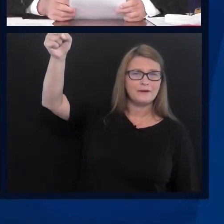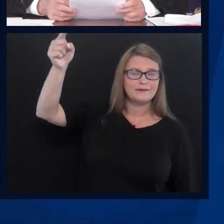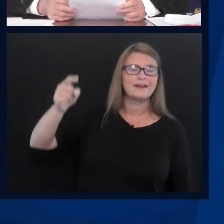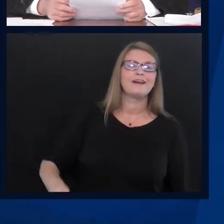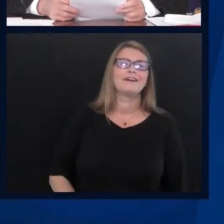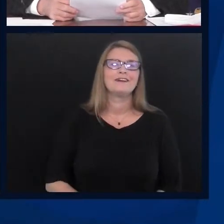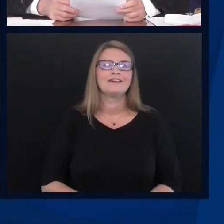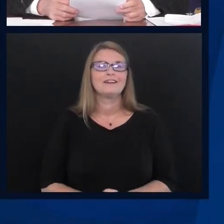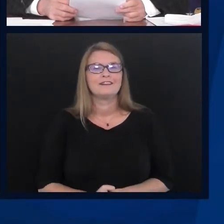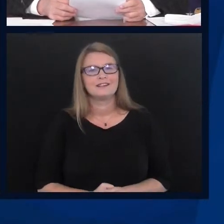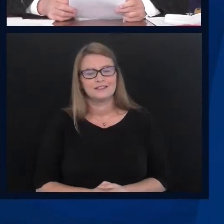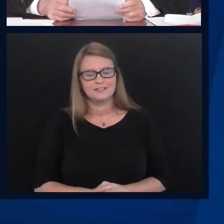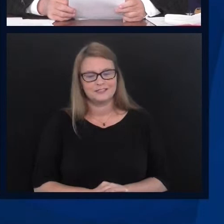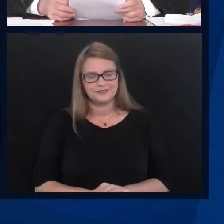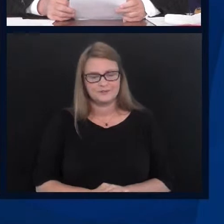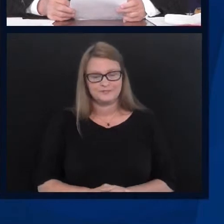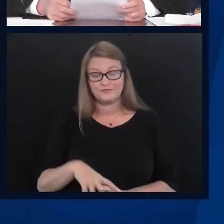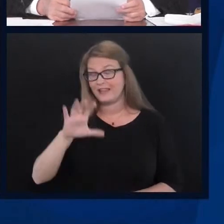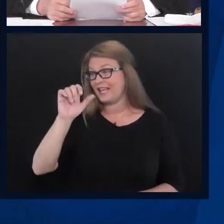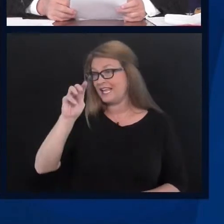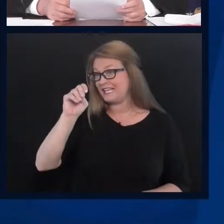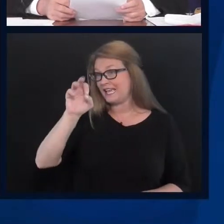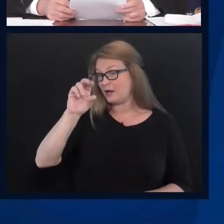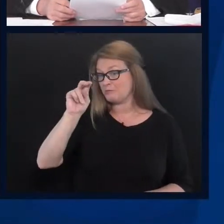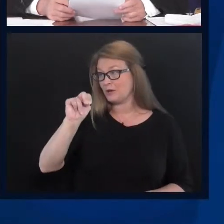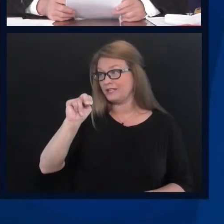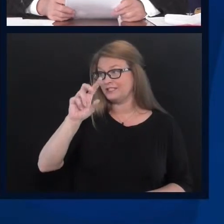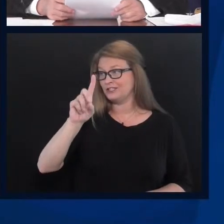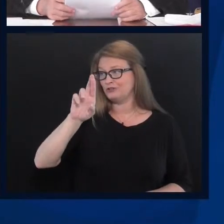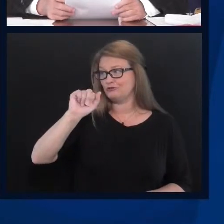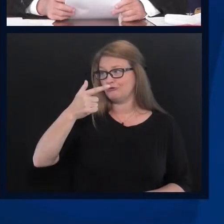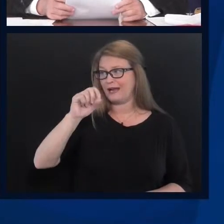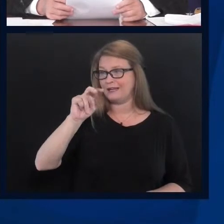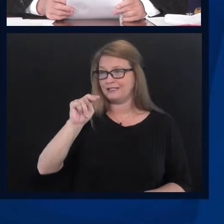from the standpoint of the Cameron Dragons